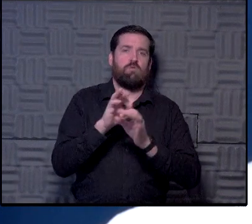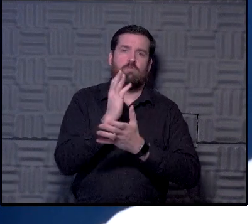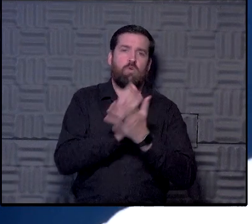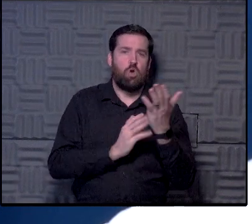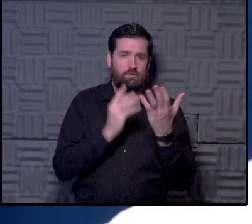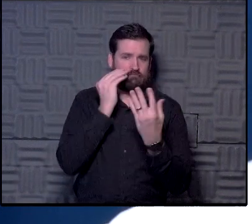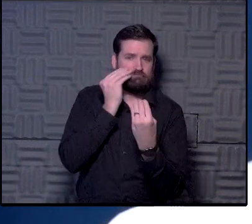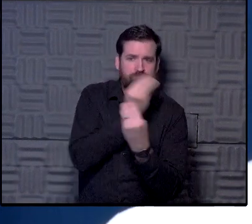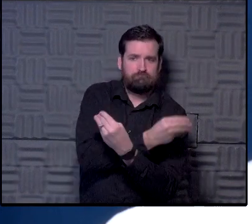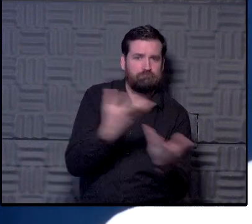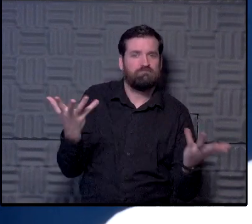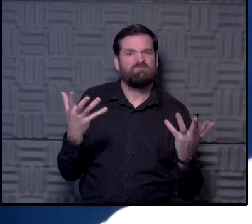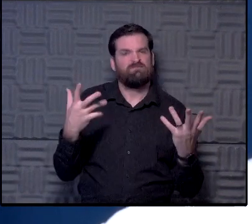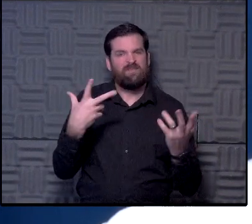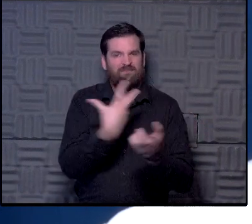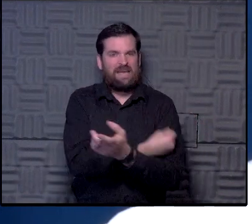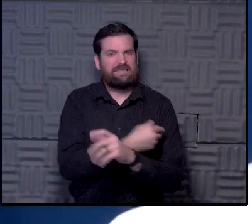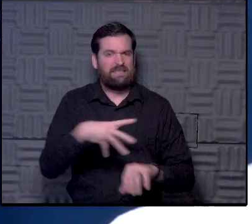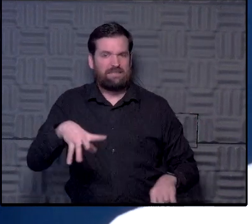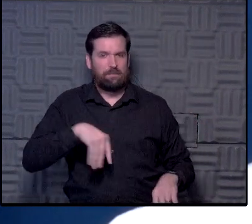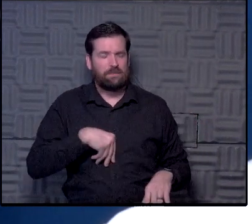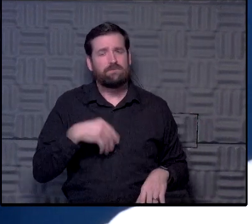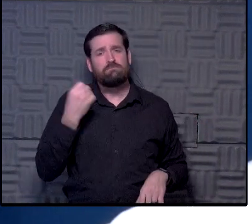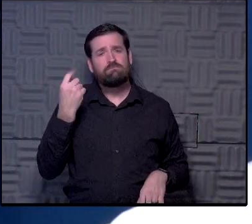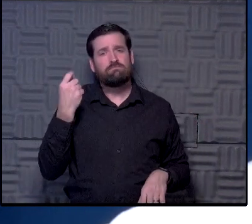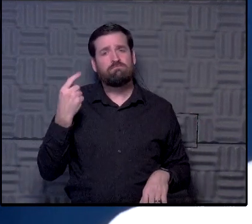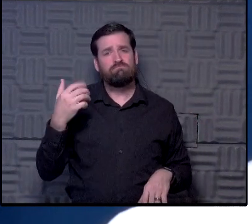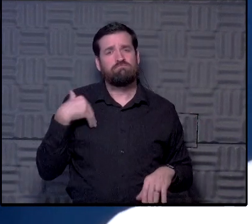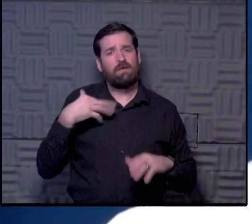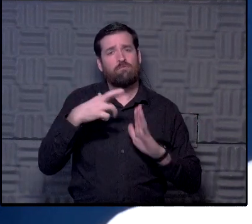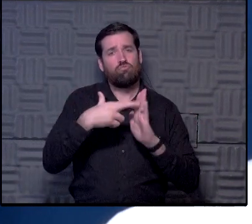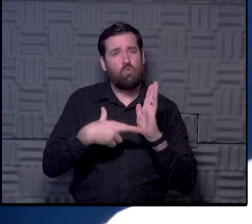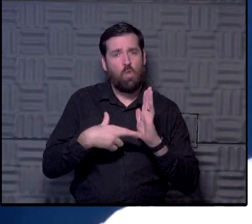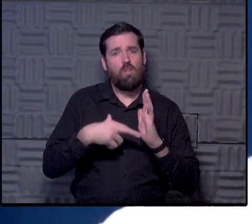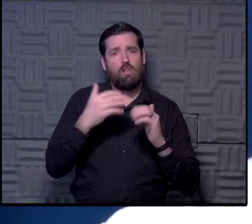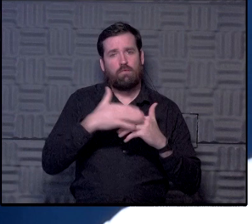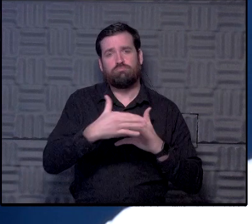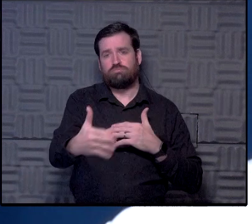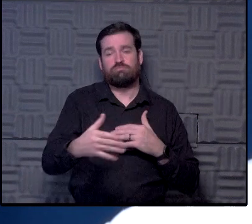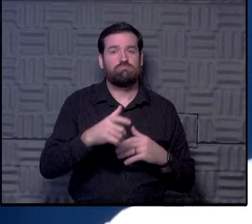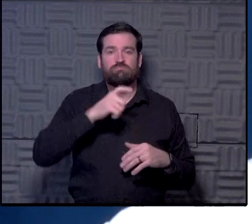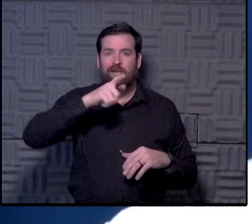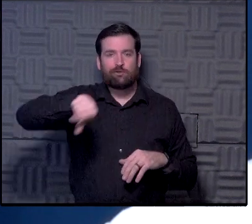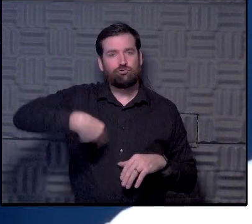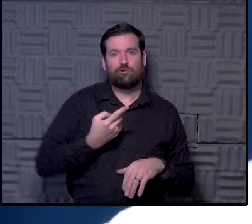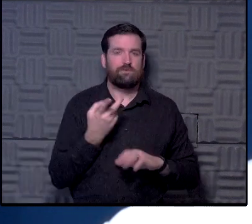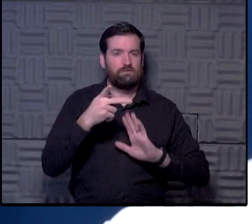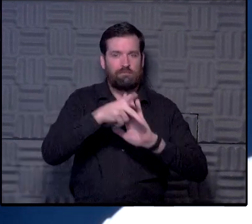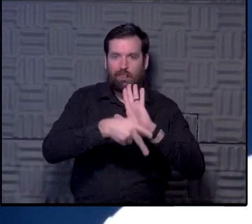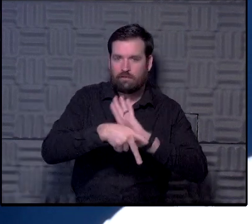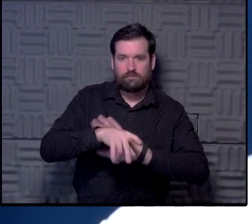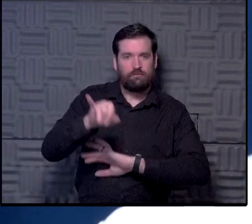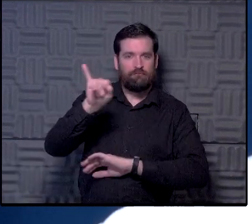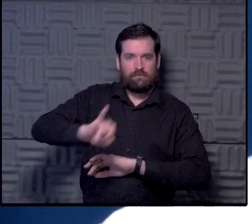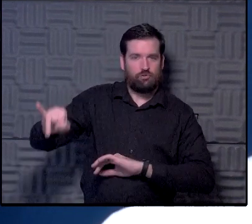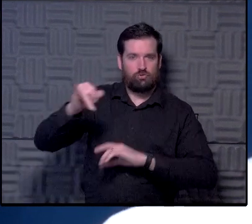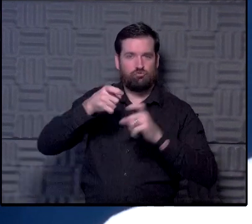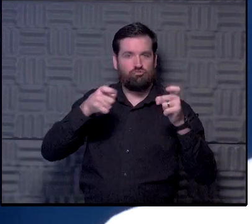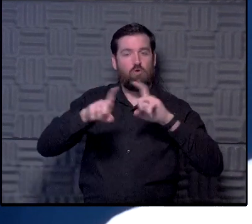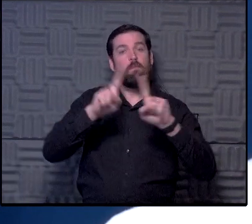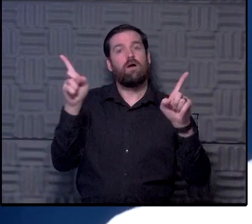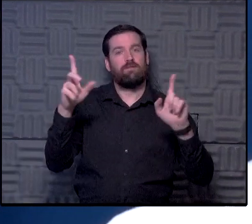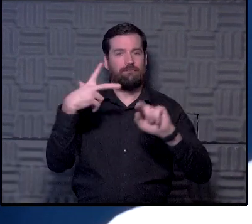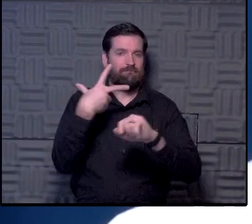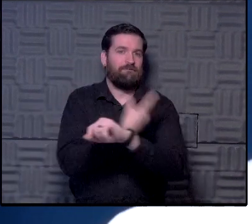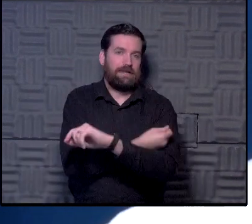And it's important to realize that we'll all have a role to play in going forward, not just for the pillars of infection prevention, but now also for